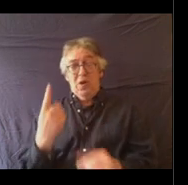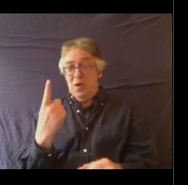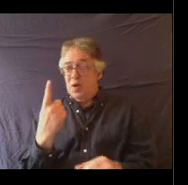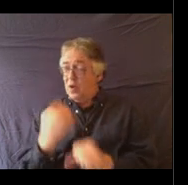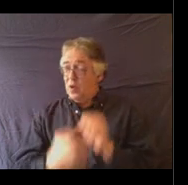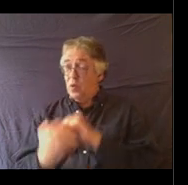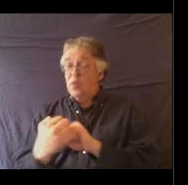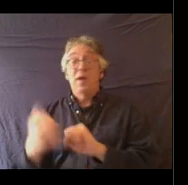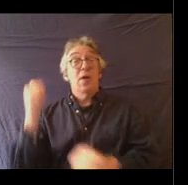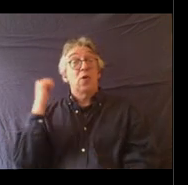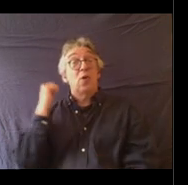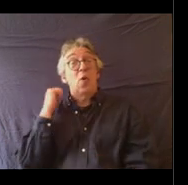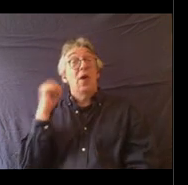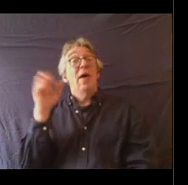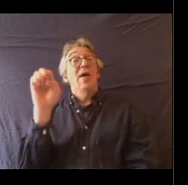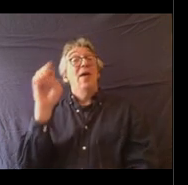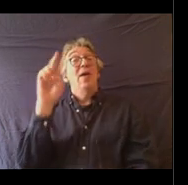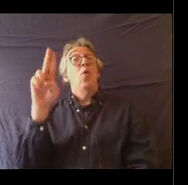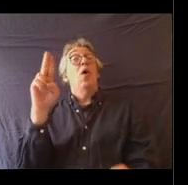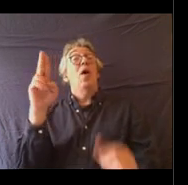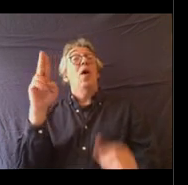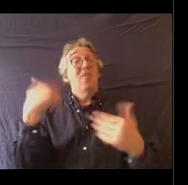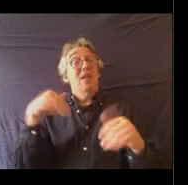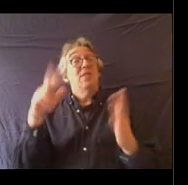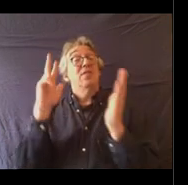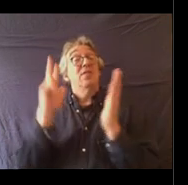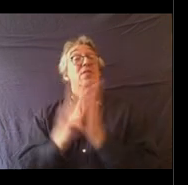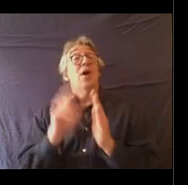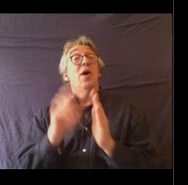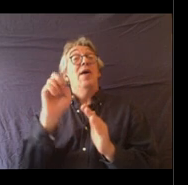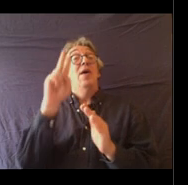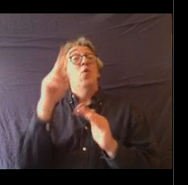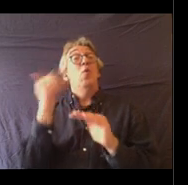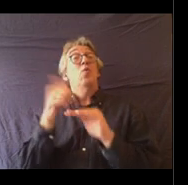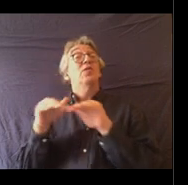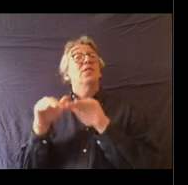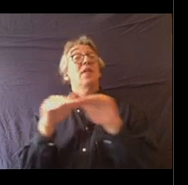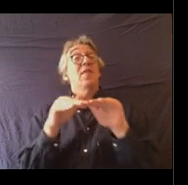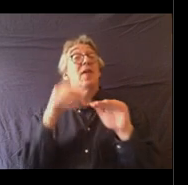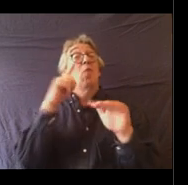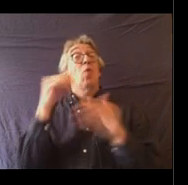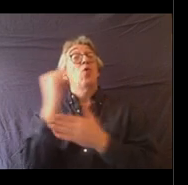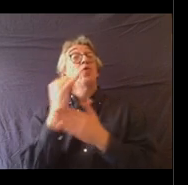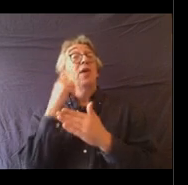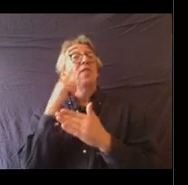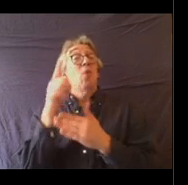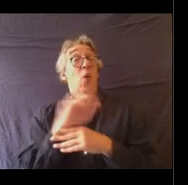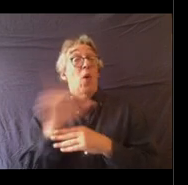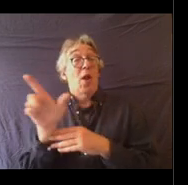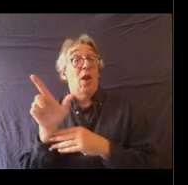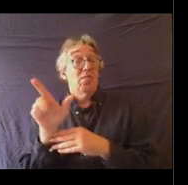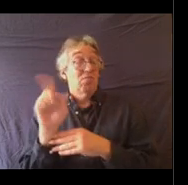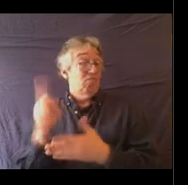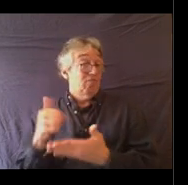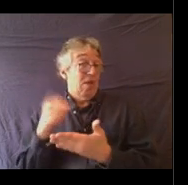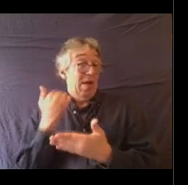the adopted European standard on design for all that will help any organization, including TV channels,